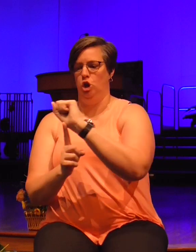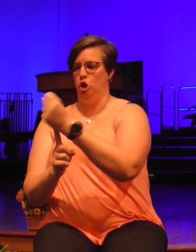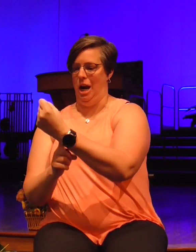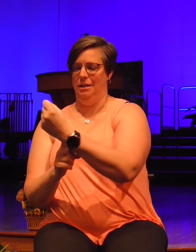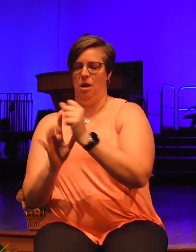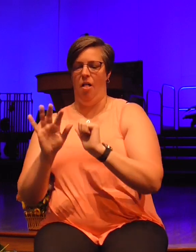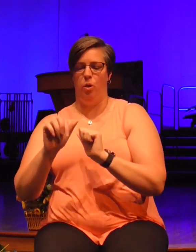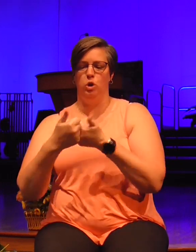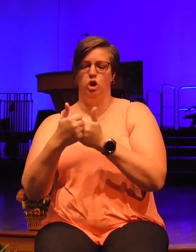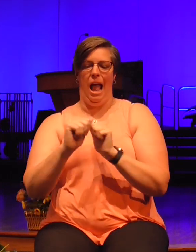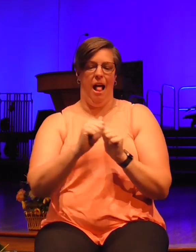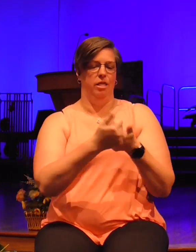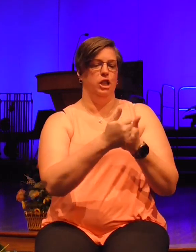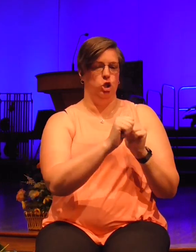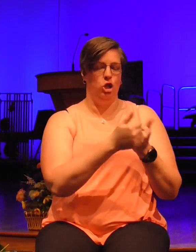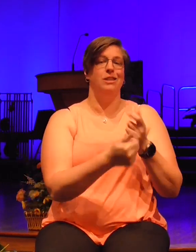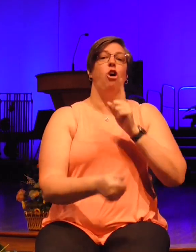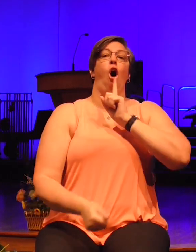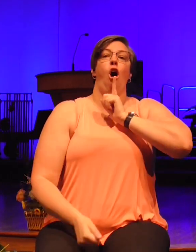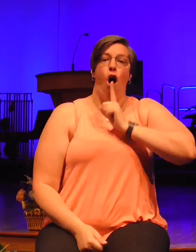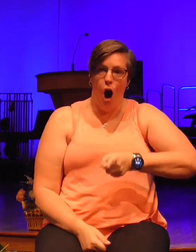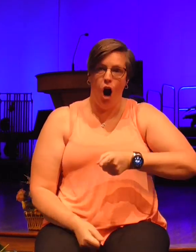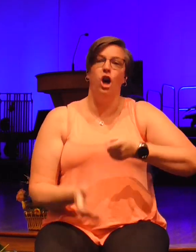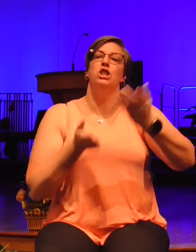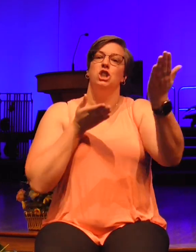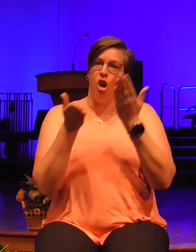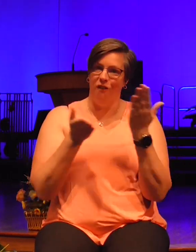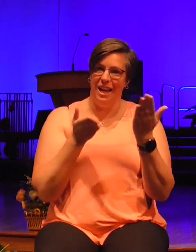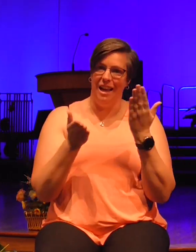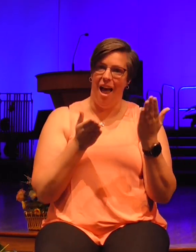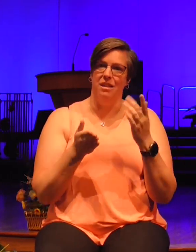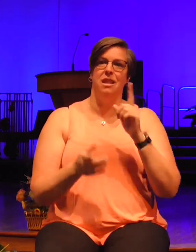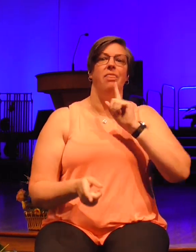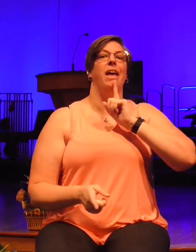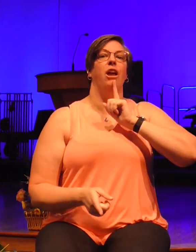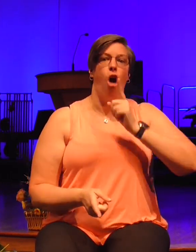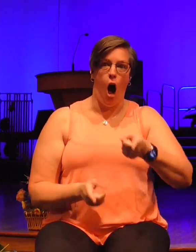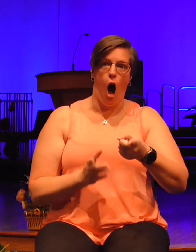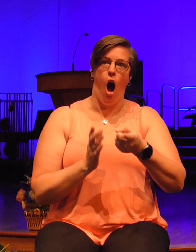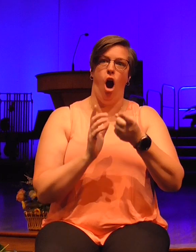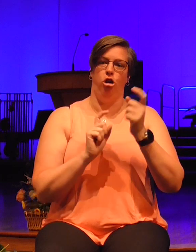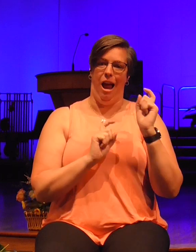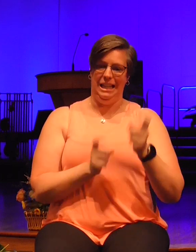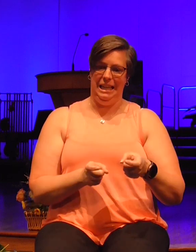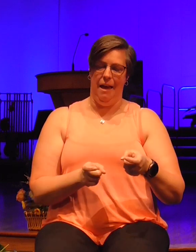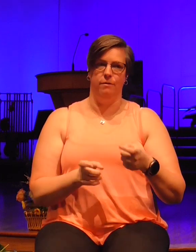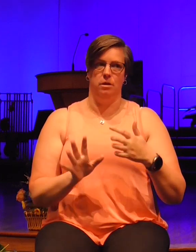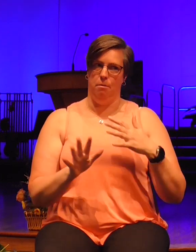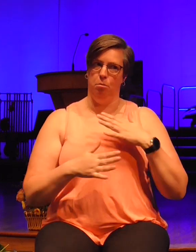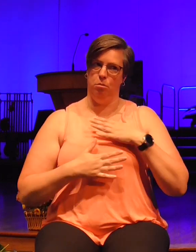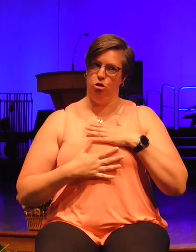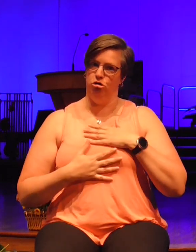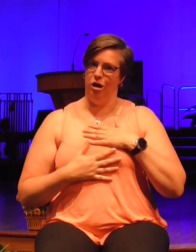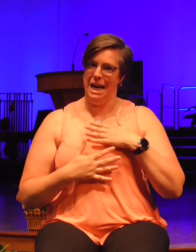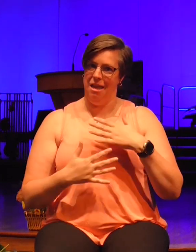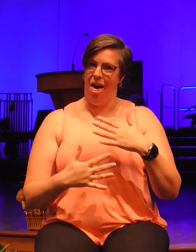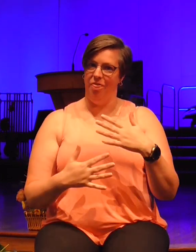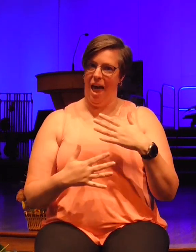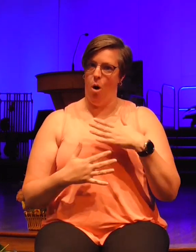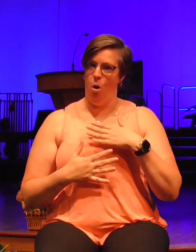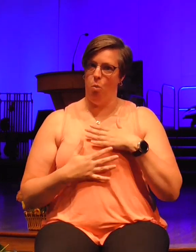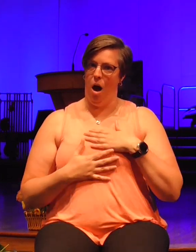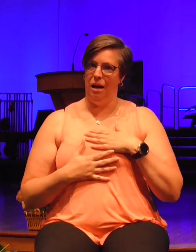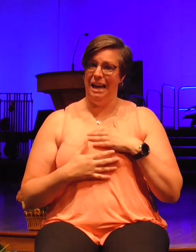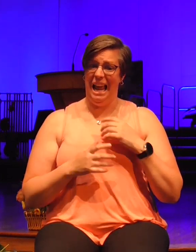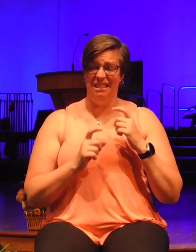are serving us and are a gift to us. Okay, breathe that one in. A